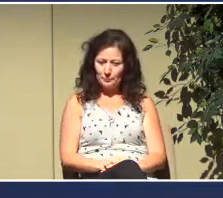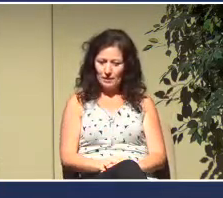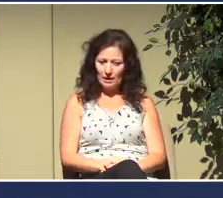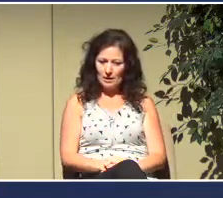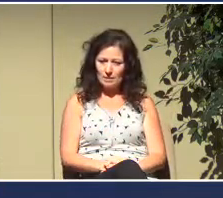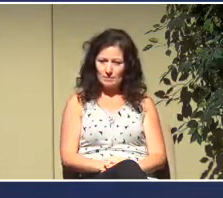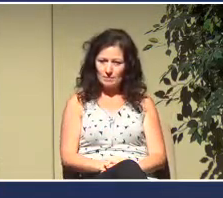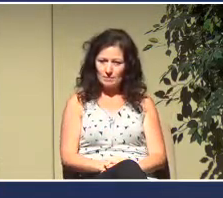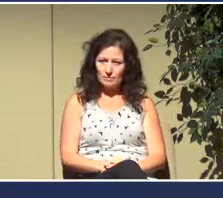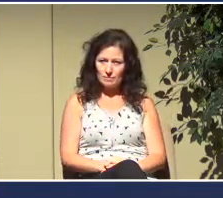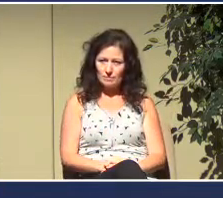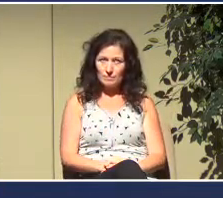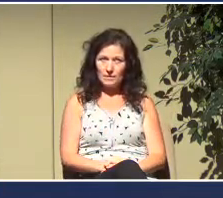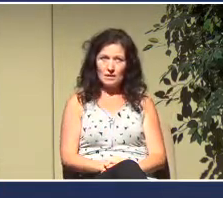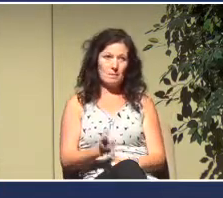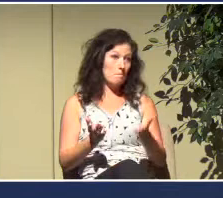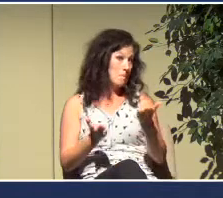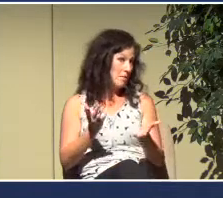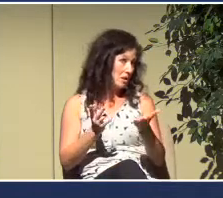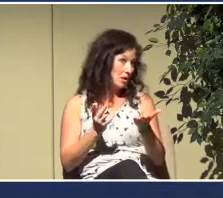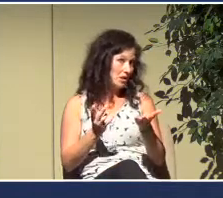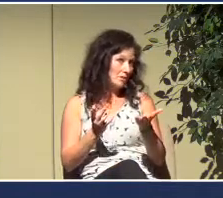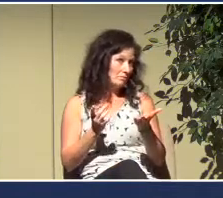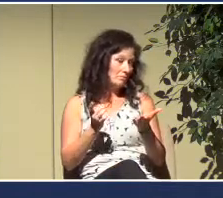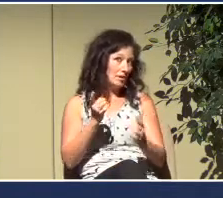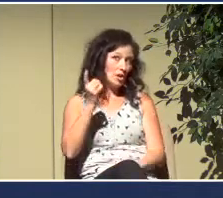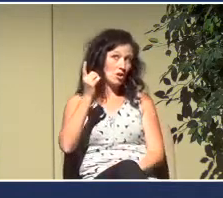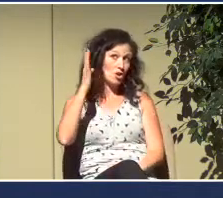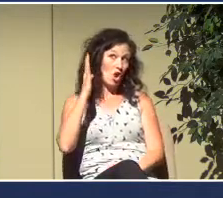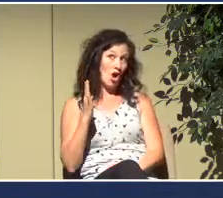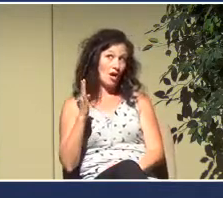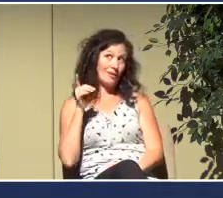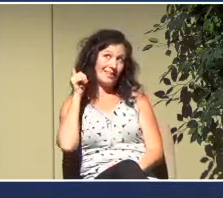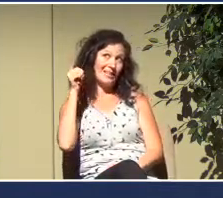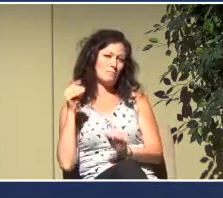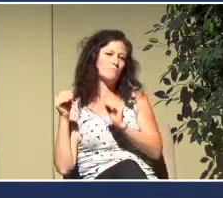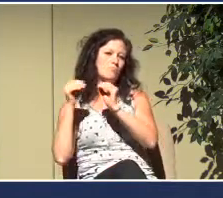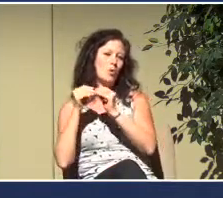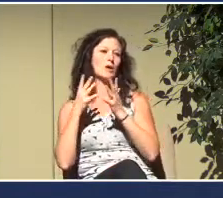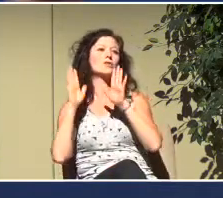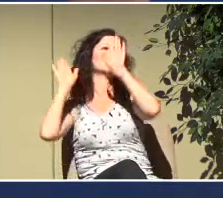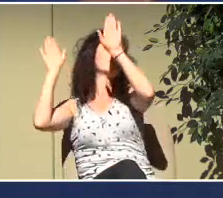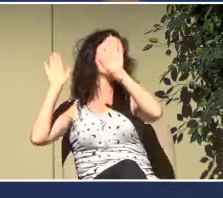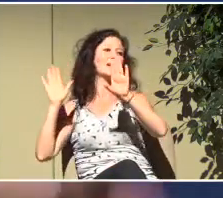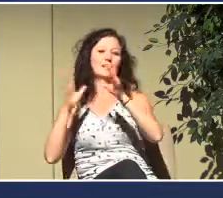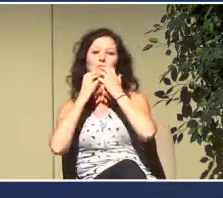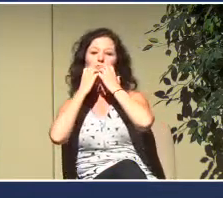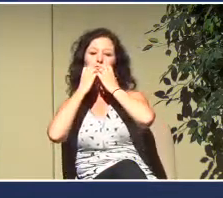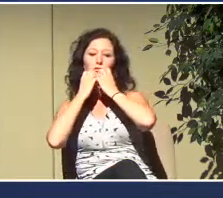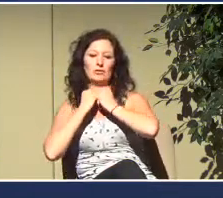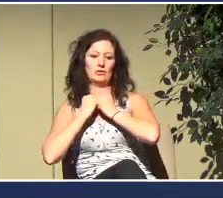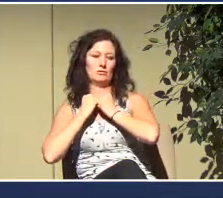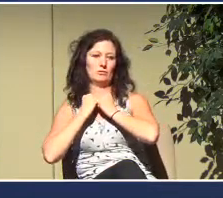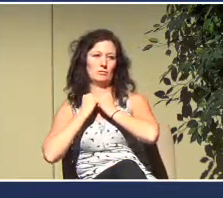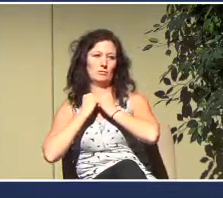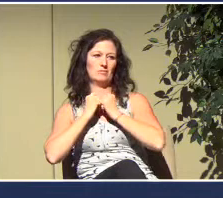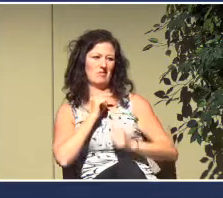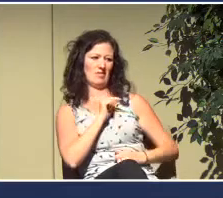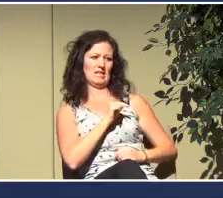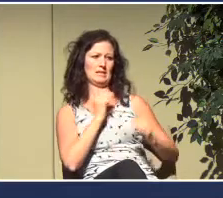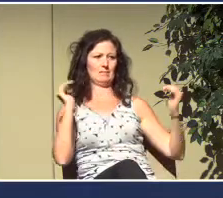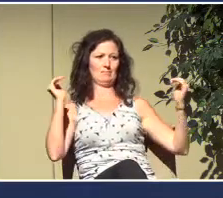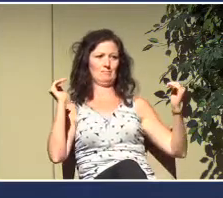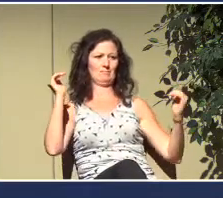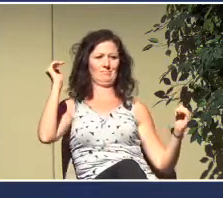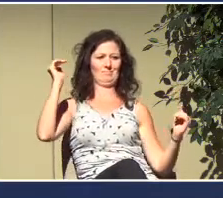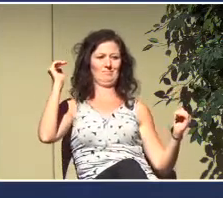right? Perhaps God is a greater treasure than anything this world could offer.